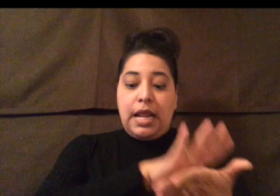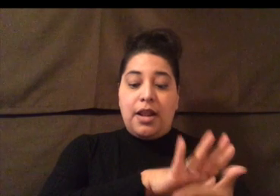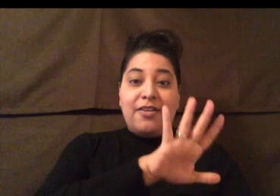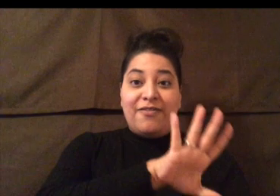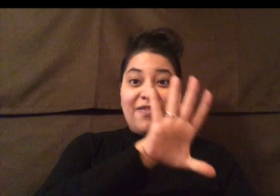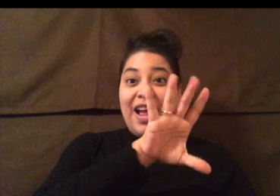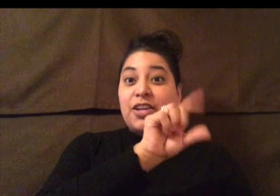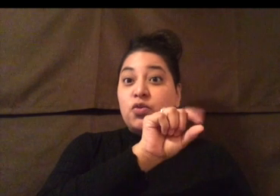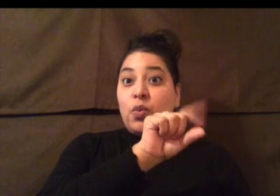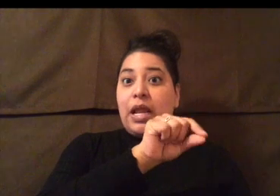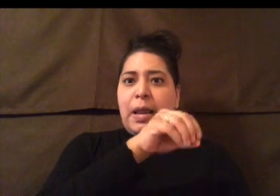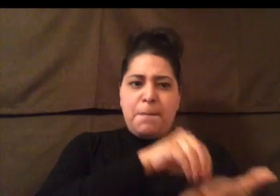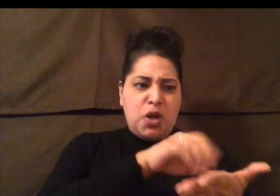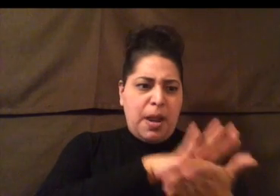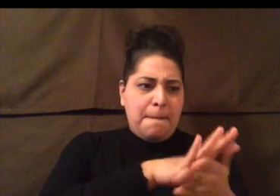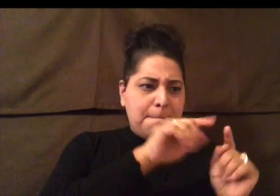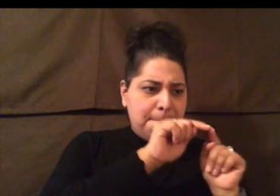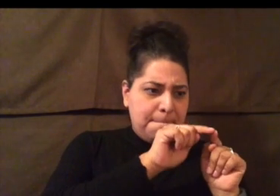our number line.